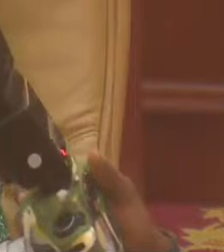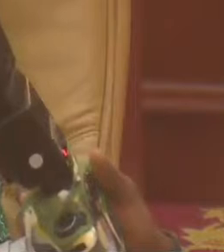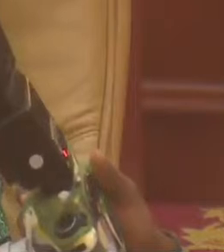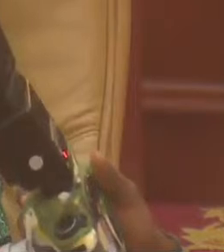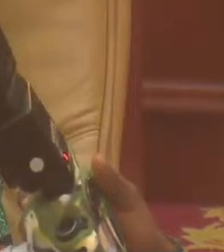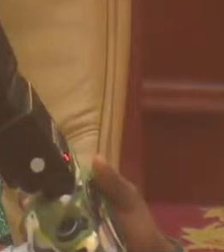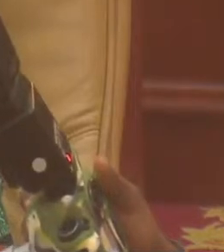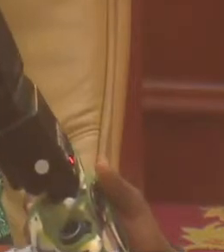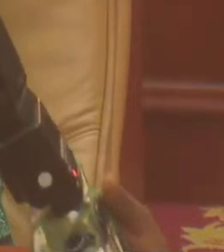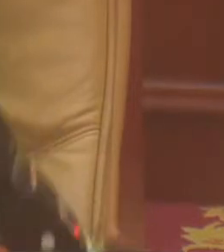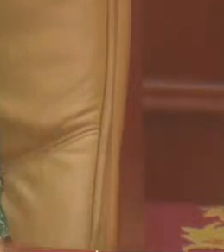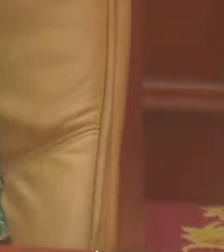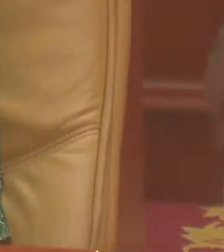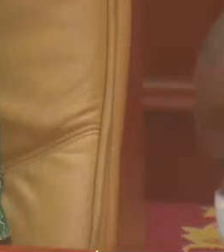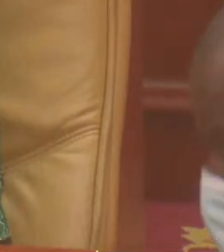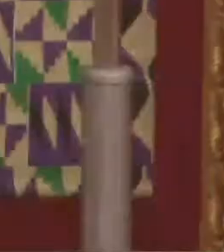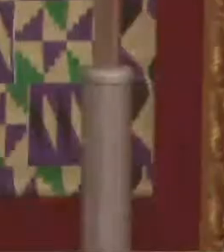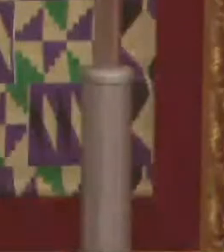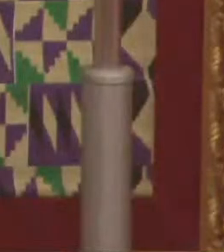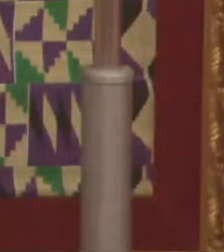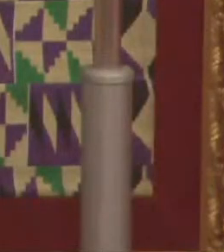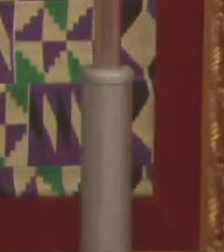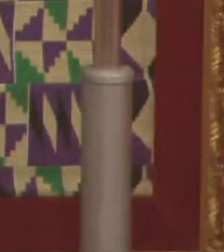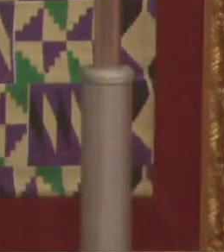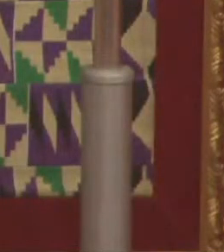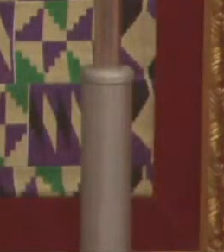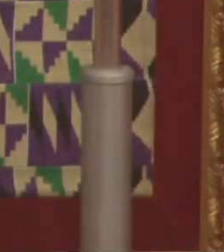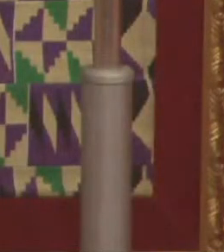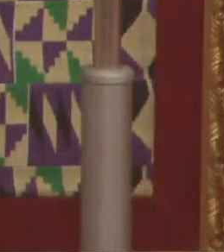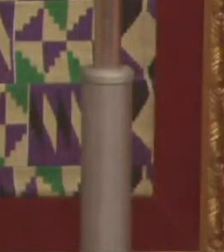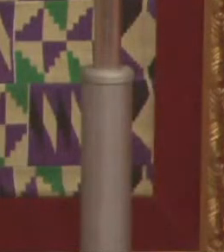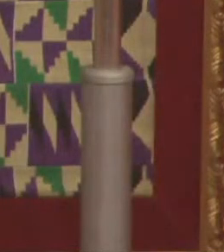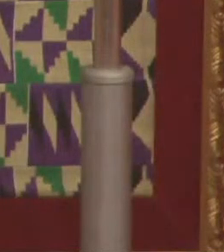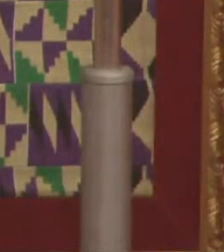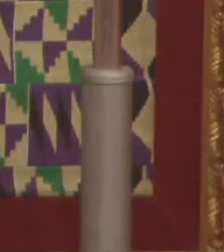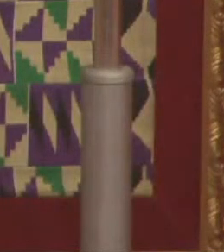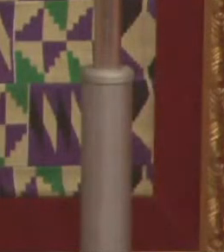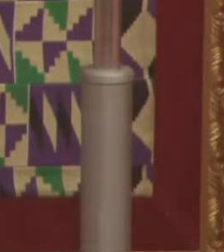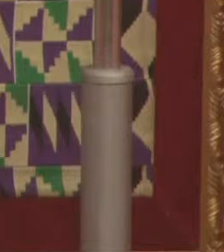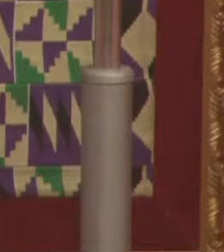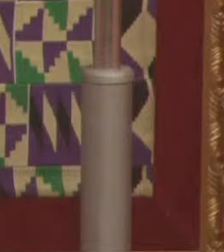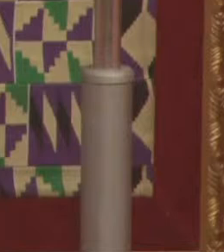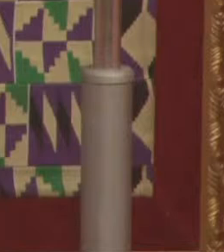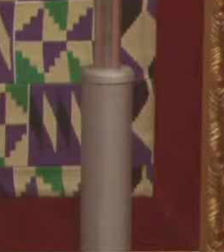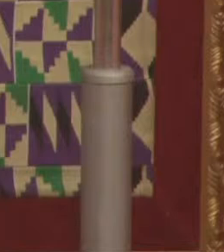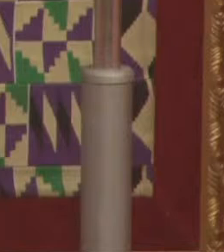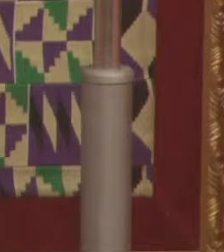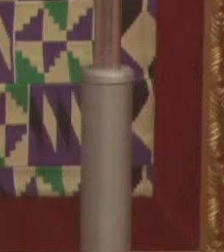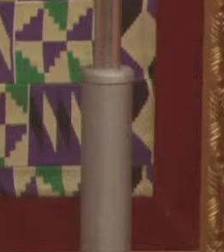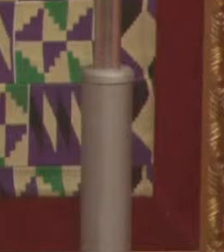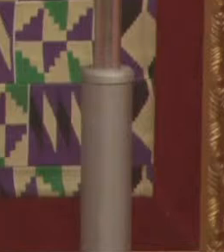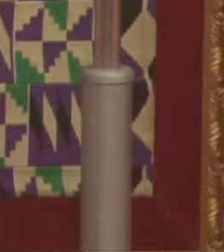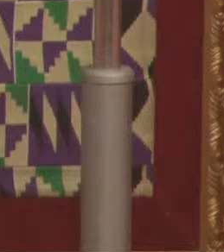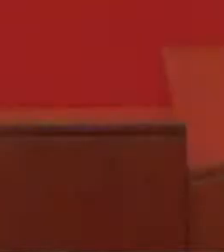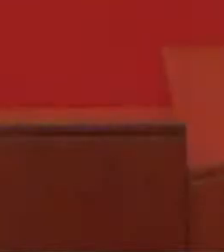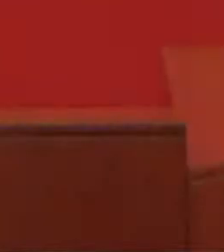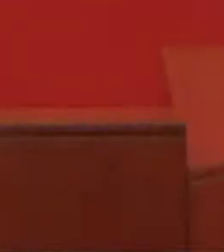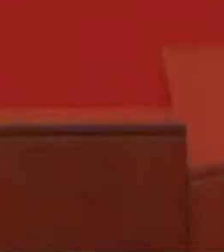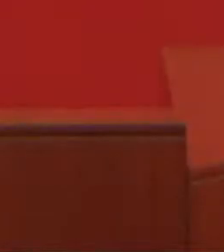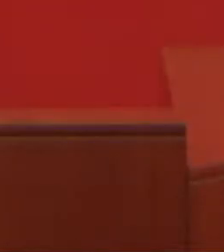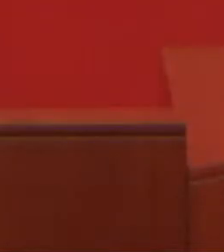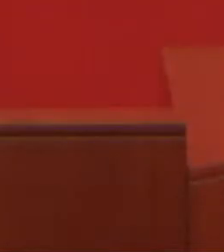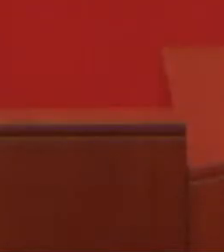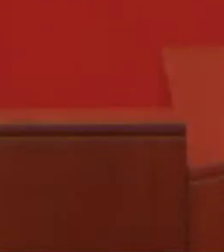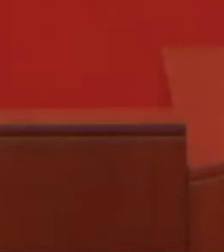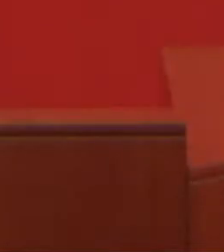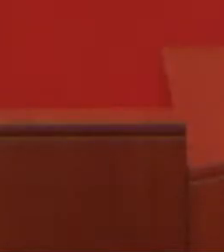Nana Addo Akufo-Addo has not departed significantly. And Mr. Speaker, understandably, you are